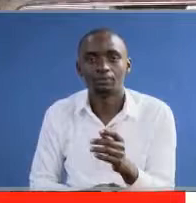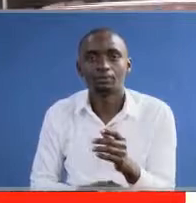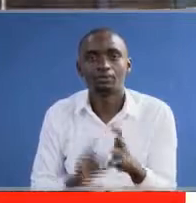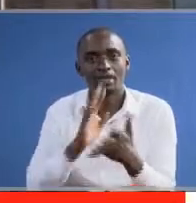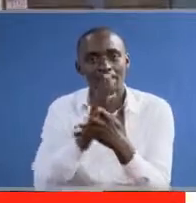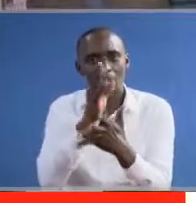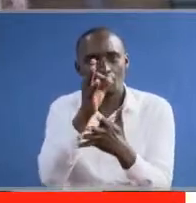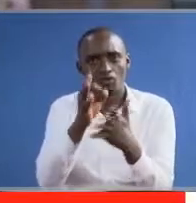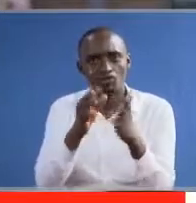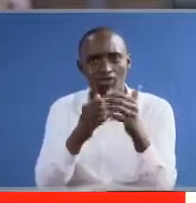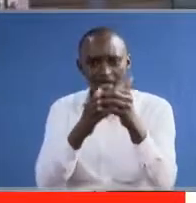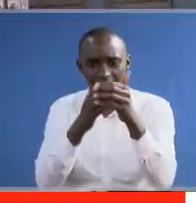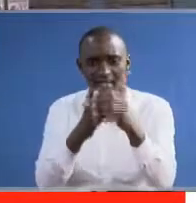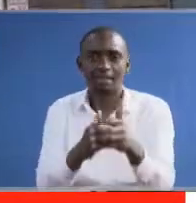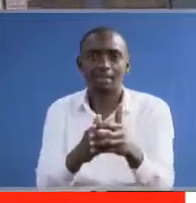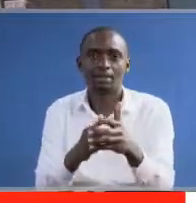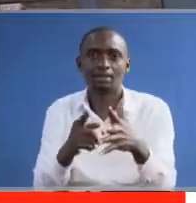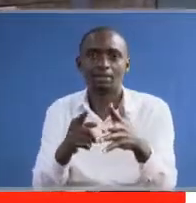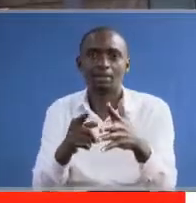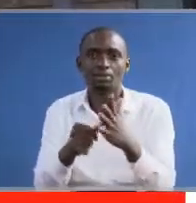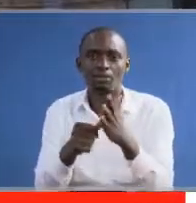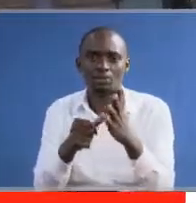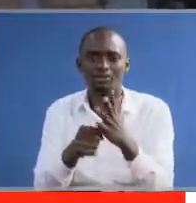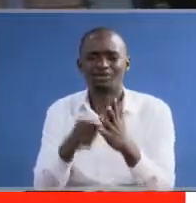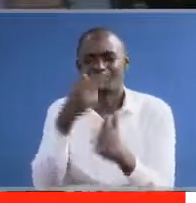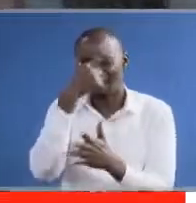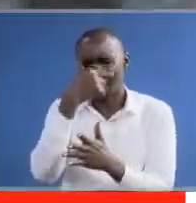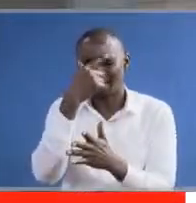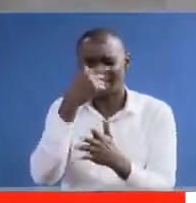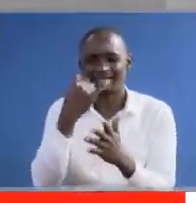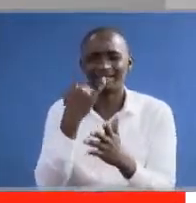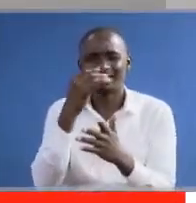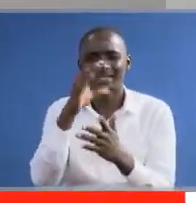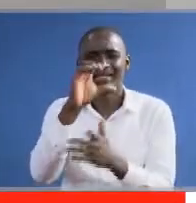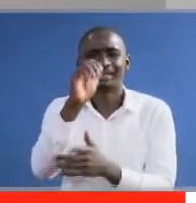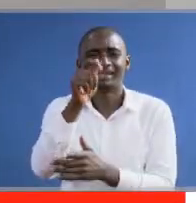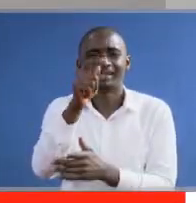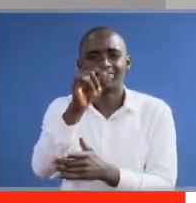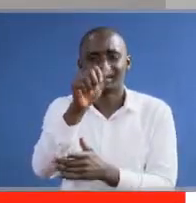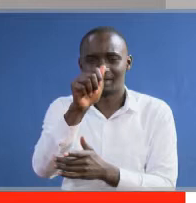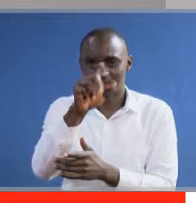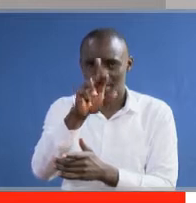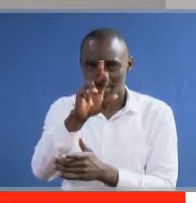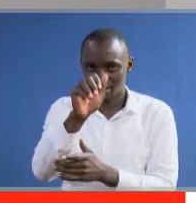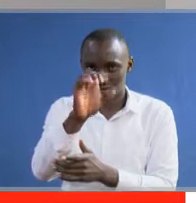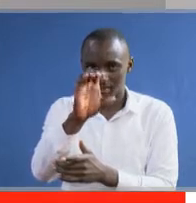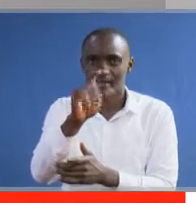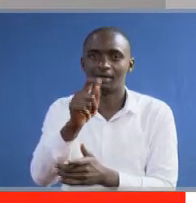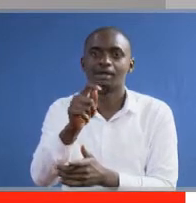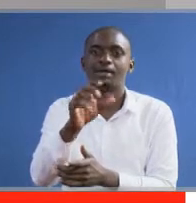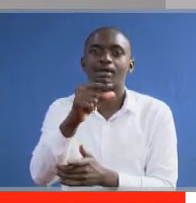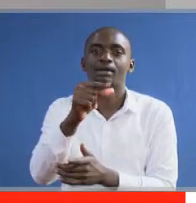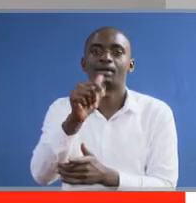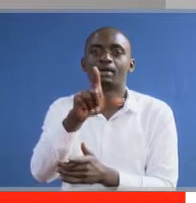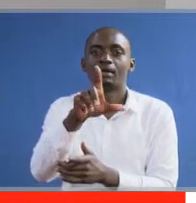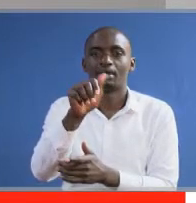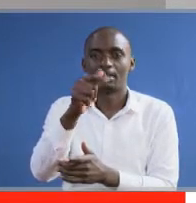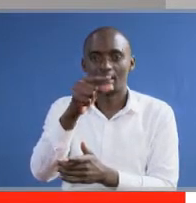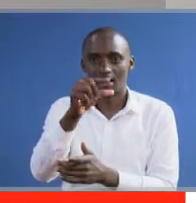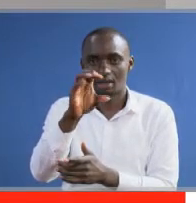Some of the leading causes of chronic blindness include cataract, glaucoma, age-related